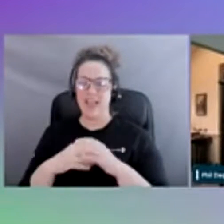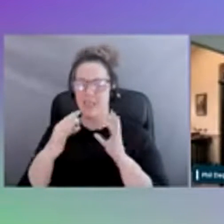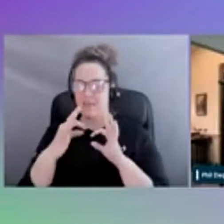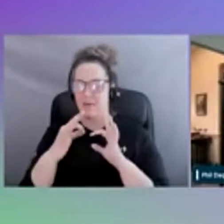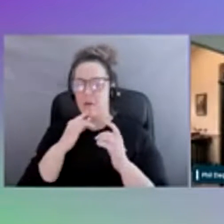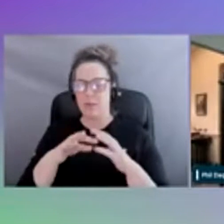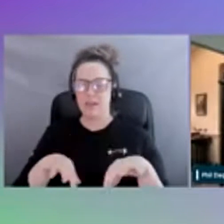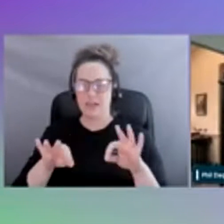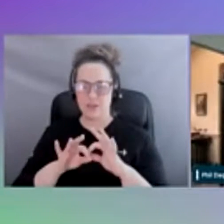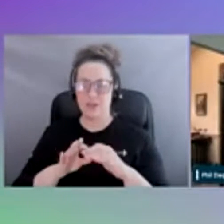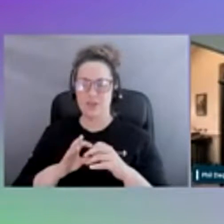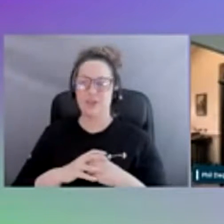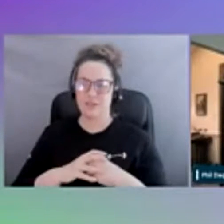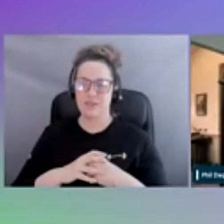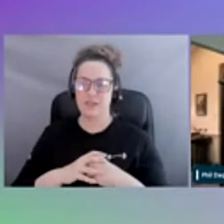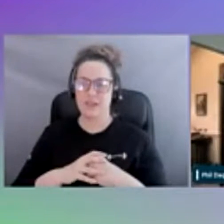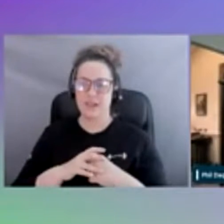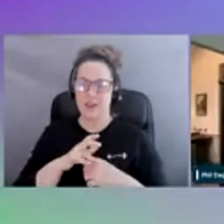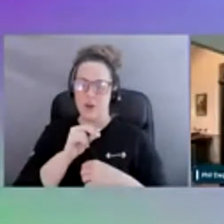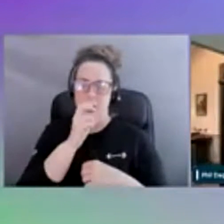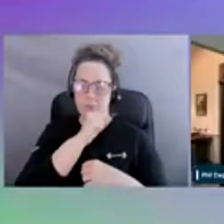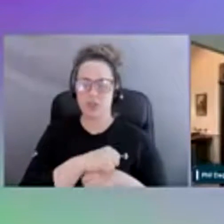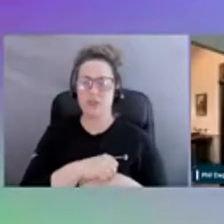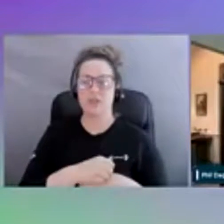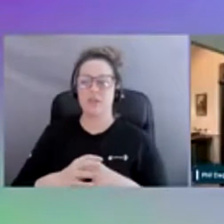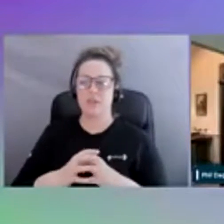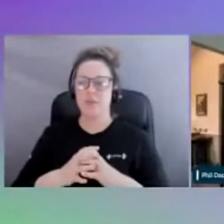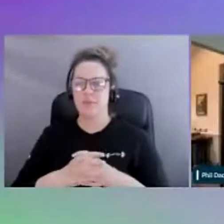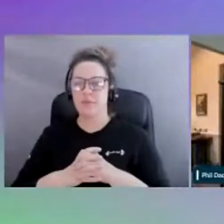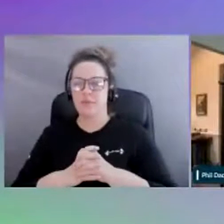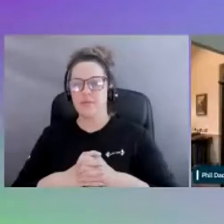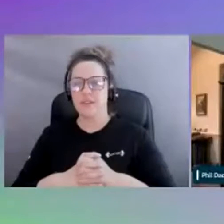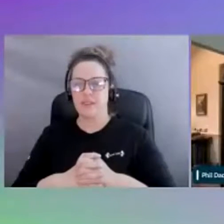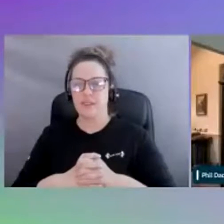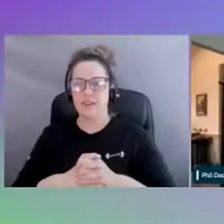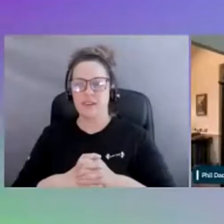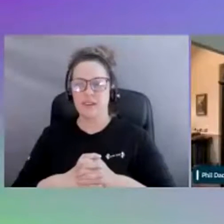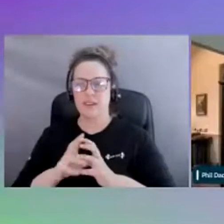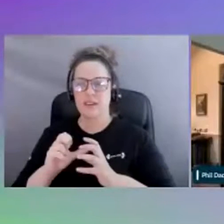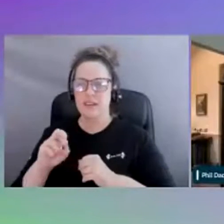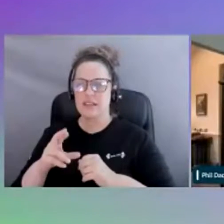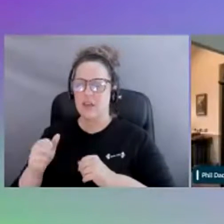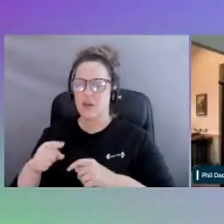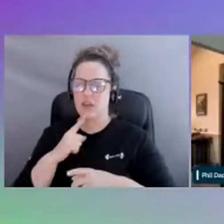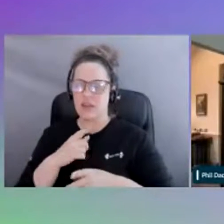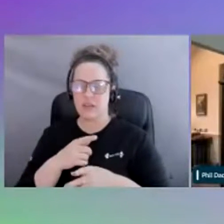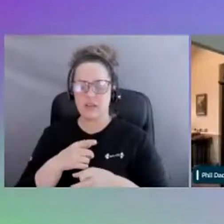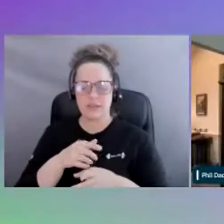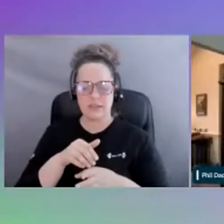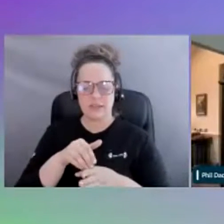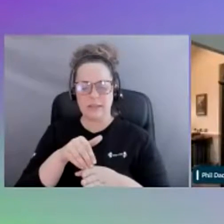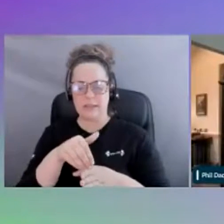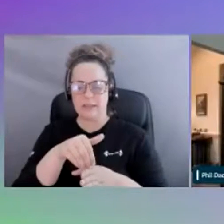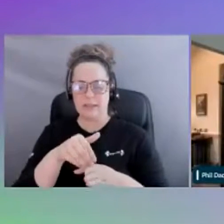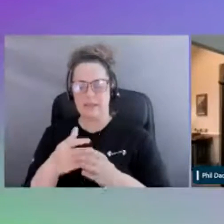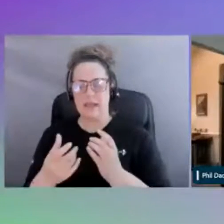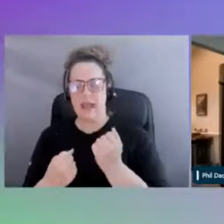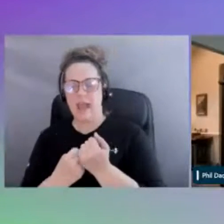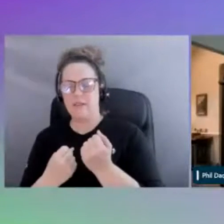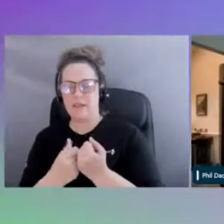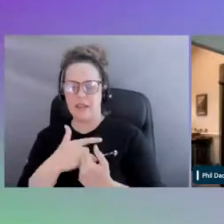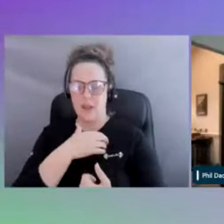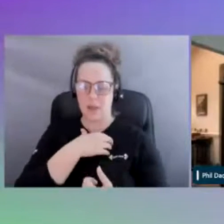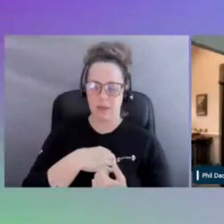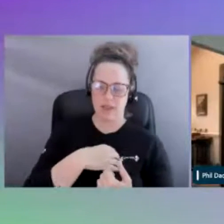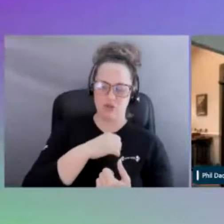Yeah. No assumptions. Okay. Sarah asks, how do you toe the line between advocacy and ensuring your passion